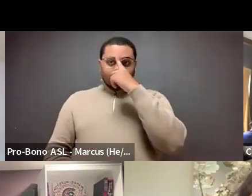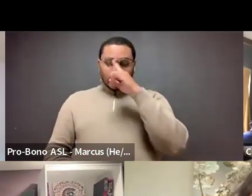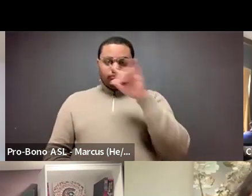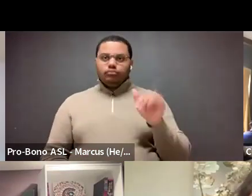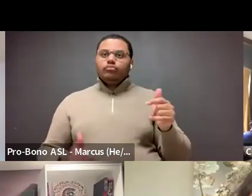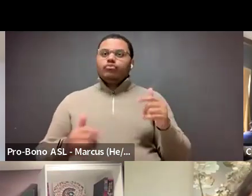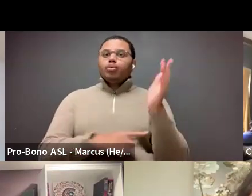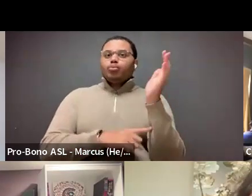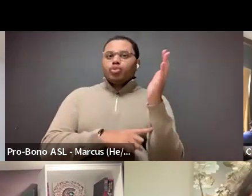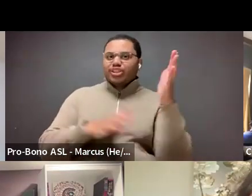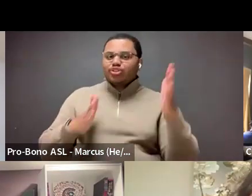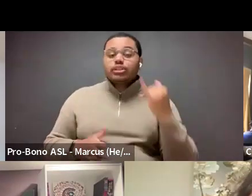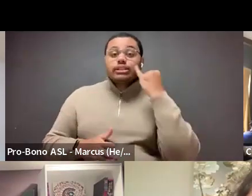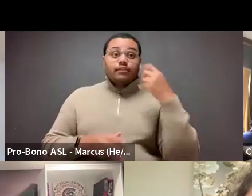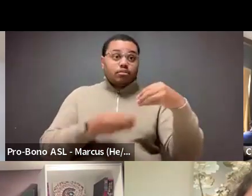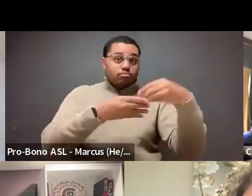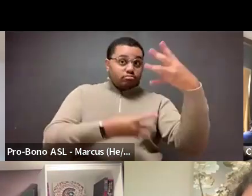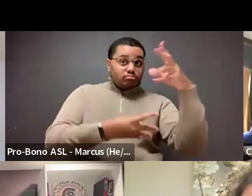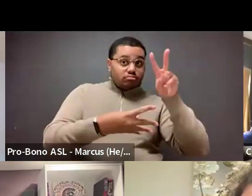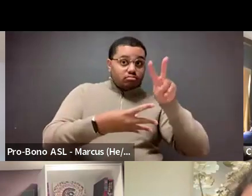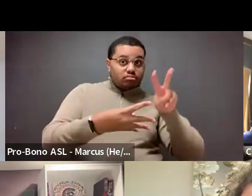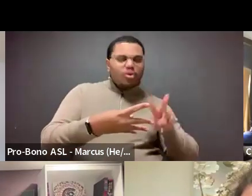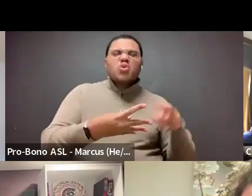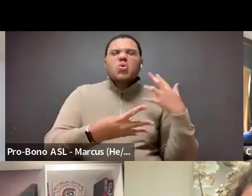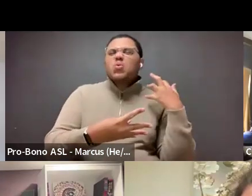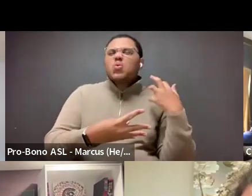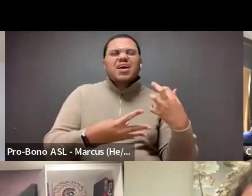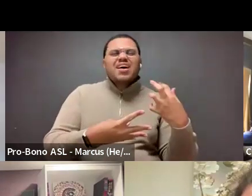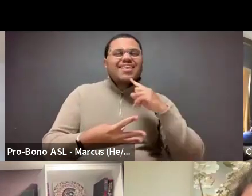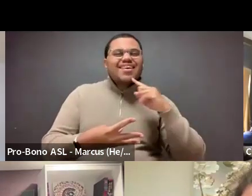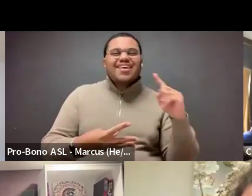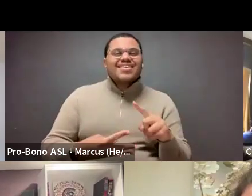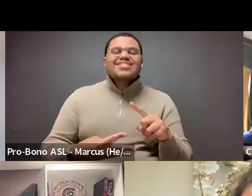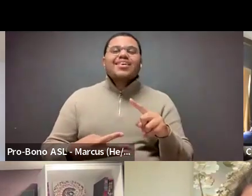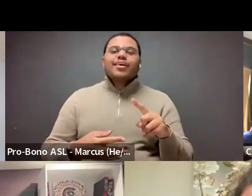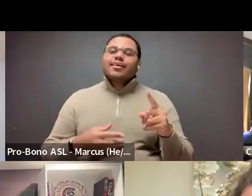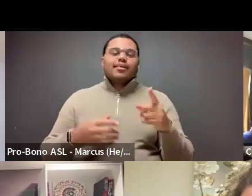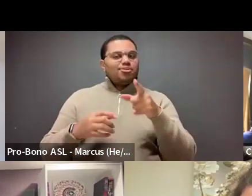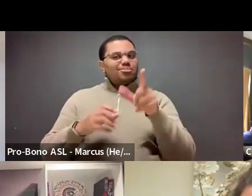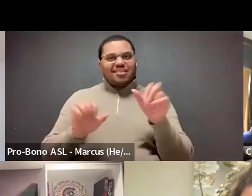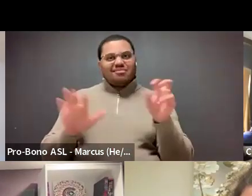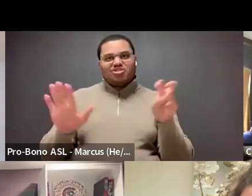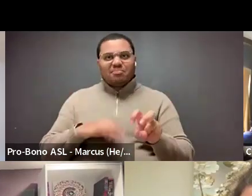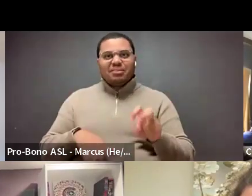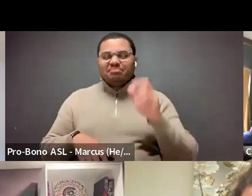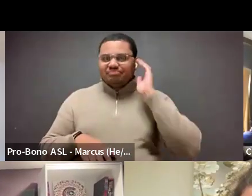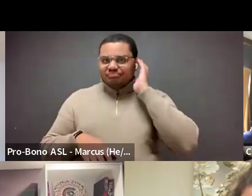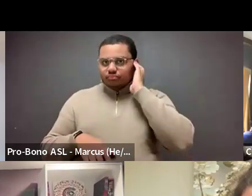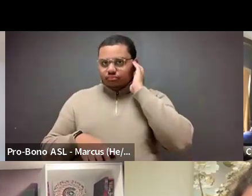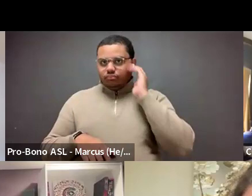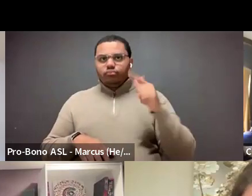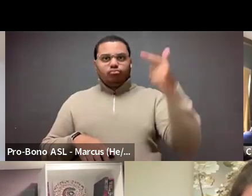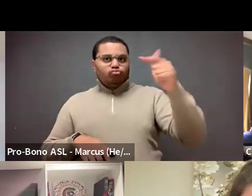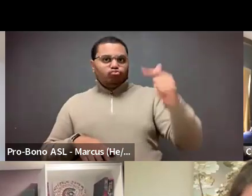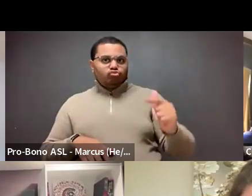if there is a particular question here that you're dying to answer, you can jump in. I'm just sort of going in order,